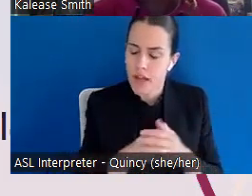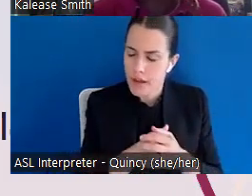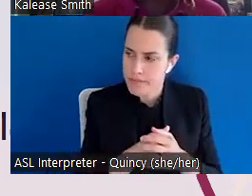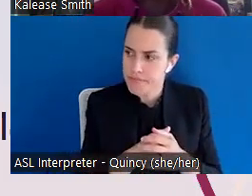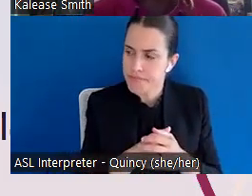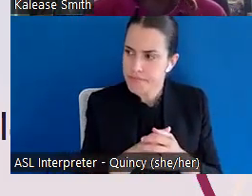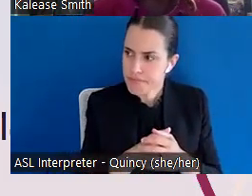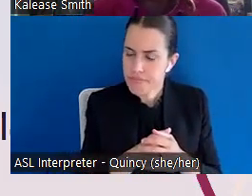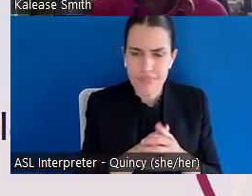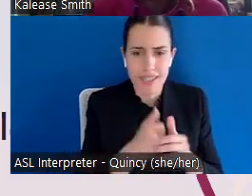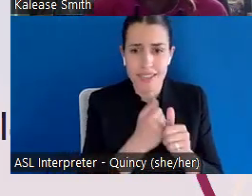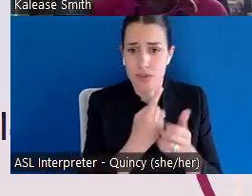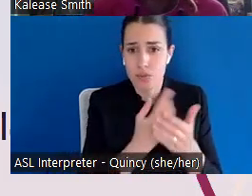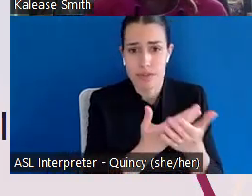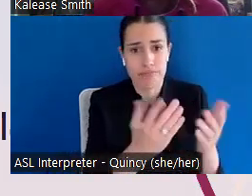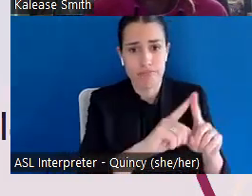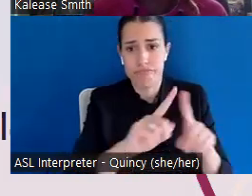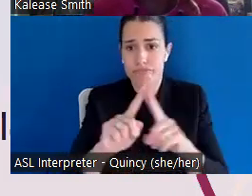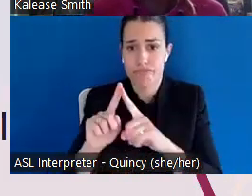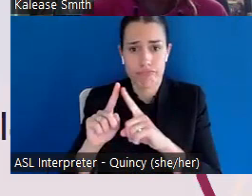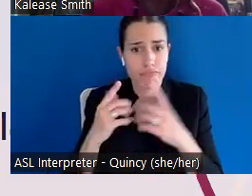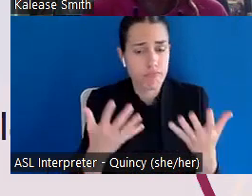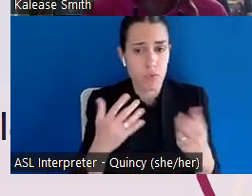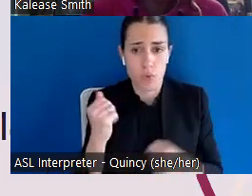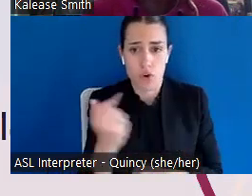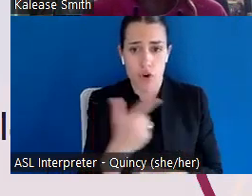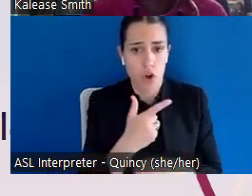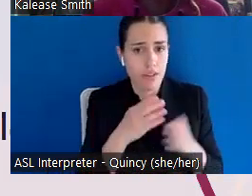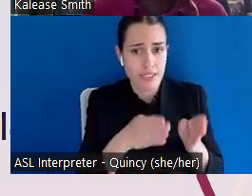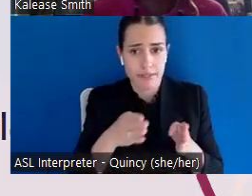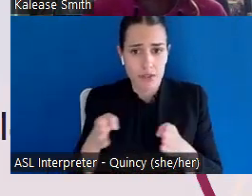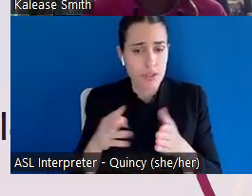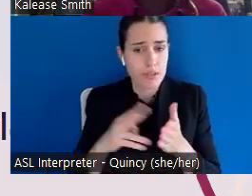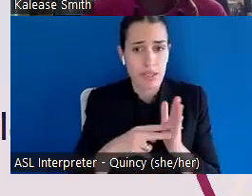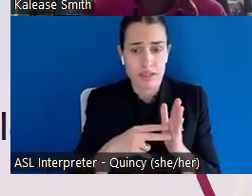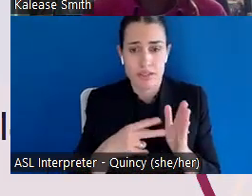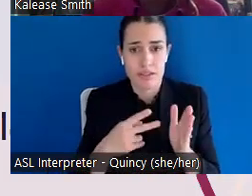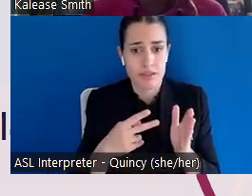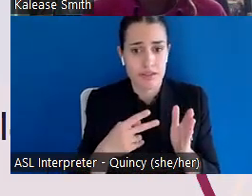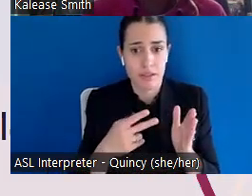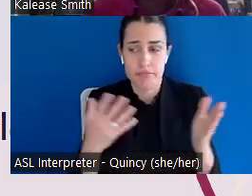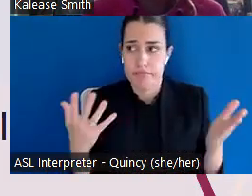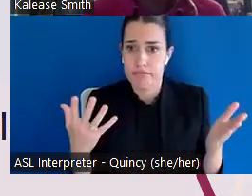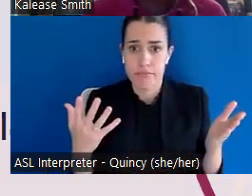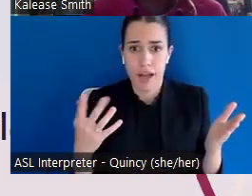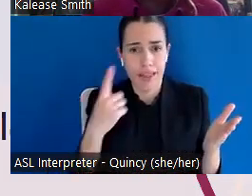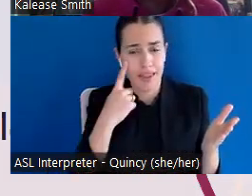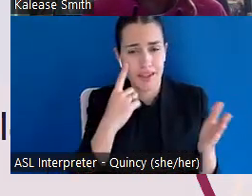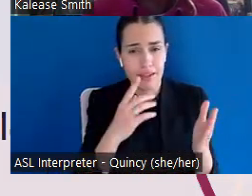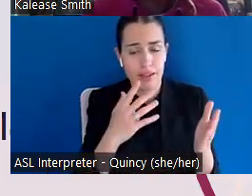because everybody's different, and we're all individuals. And I think that's